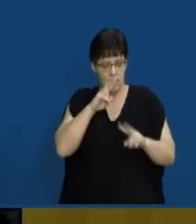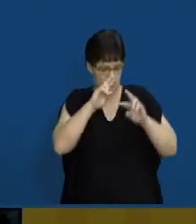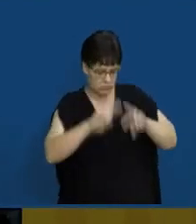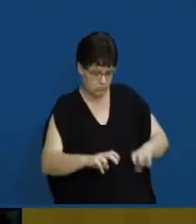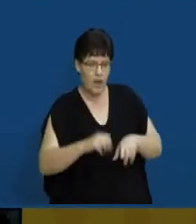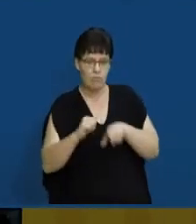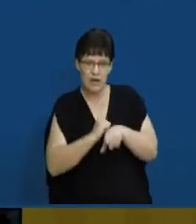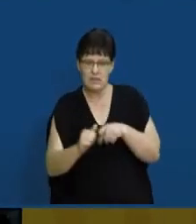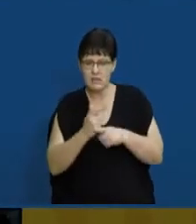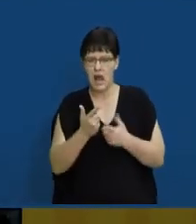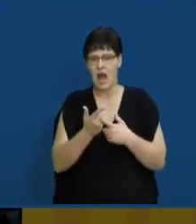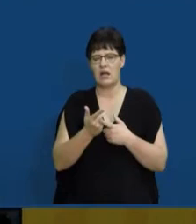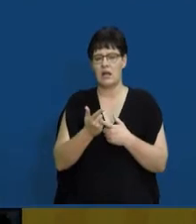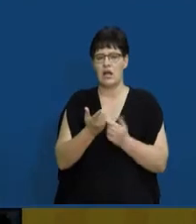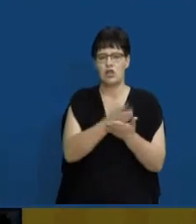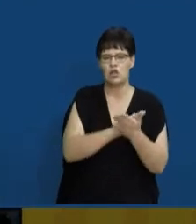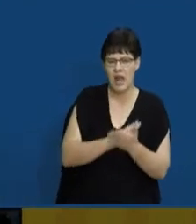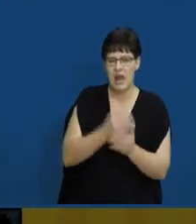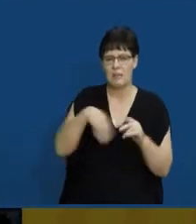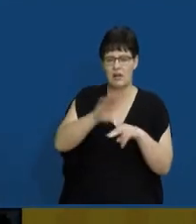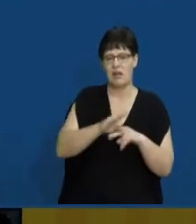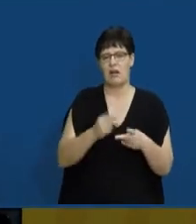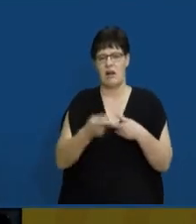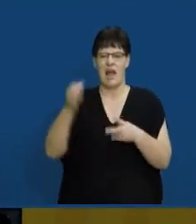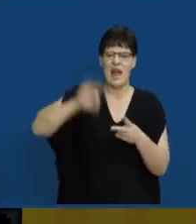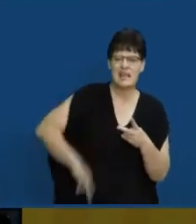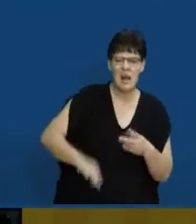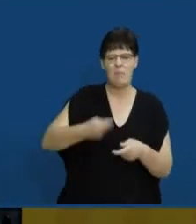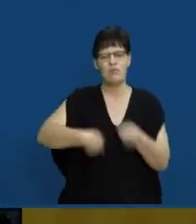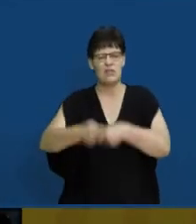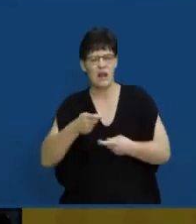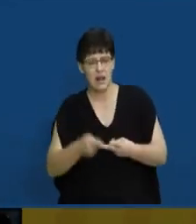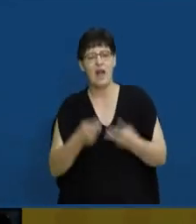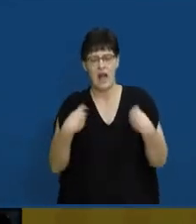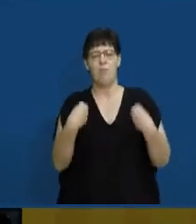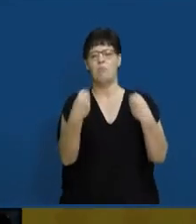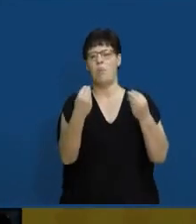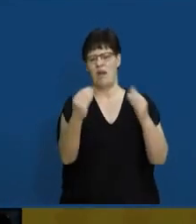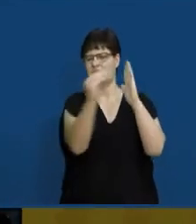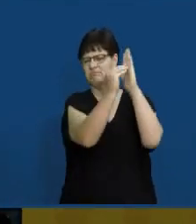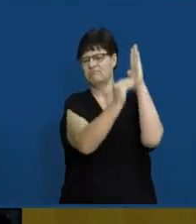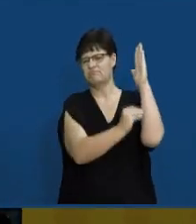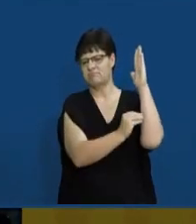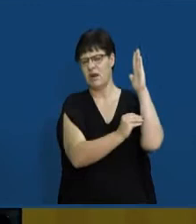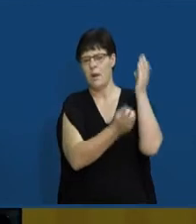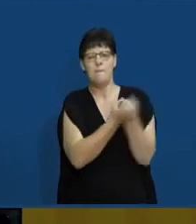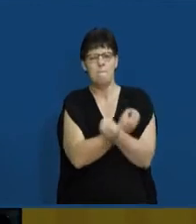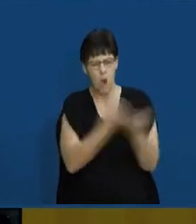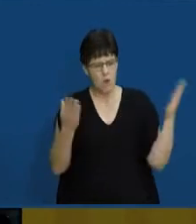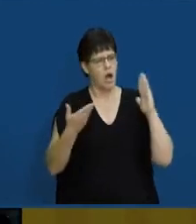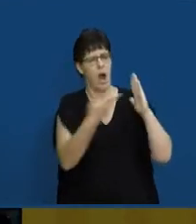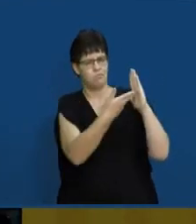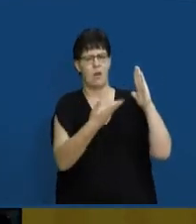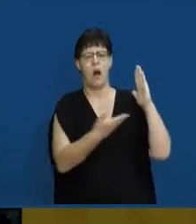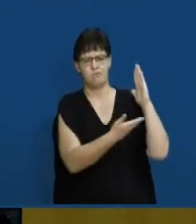ordinary share capital, retained income, those are the popular notes. They feature more often than not.